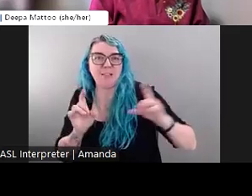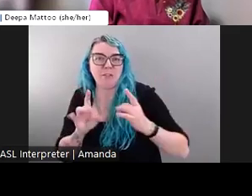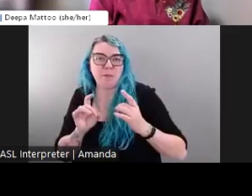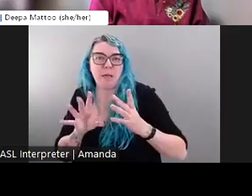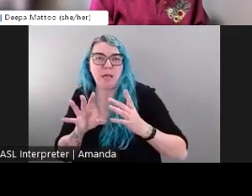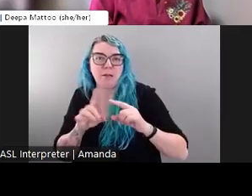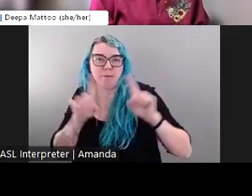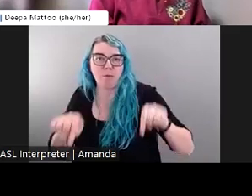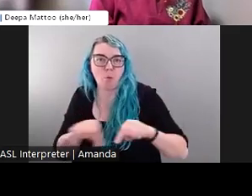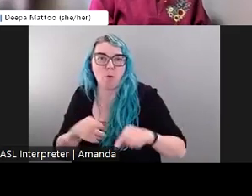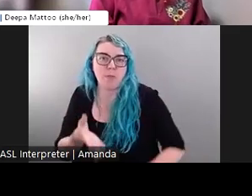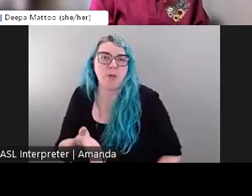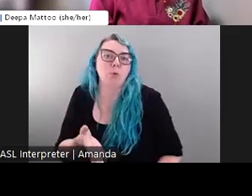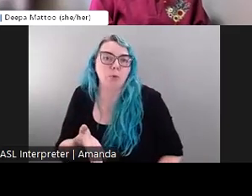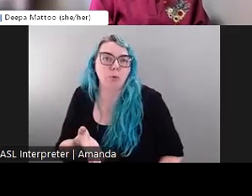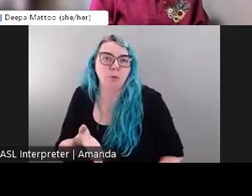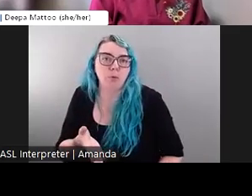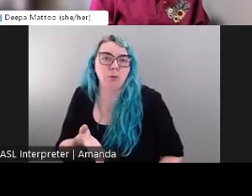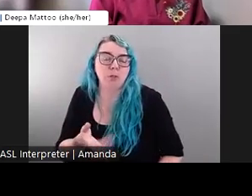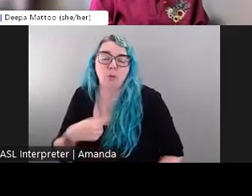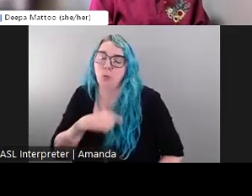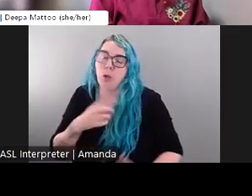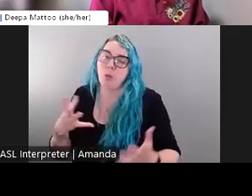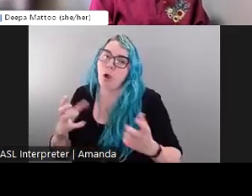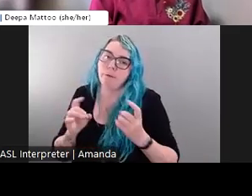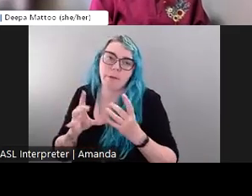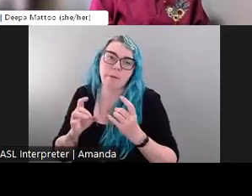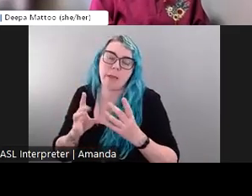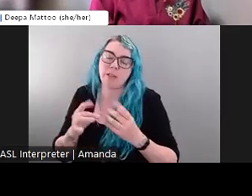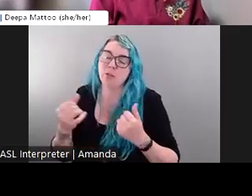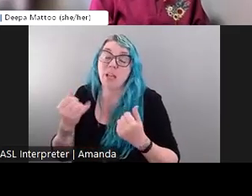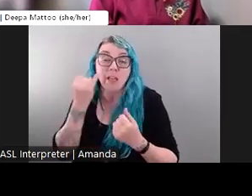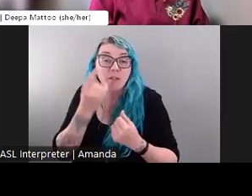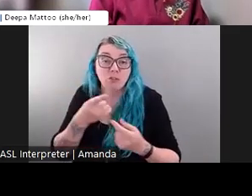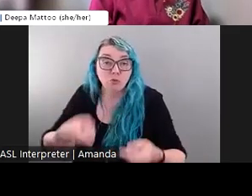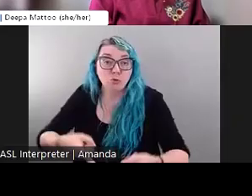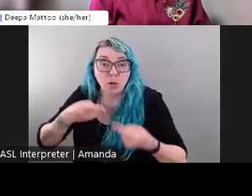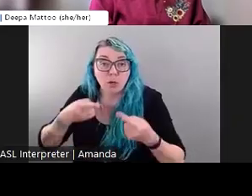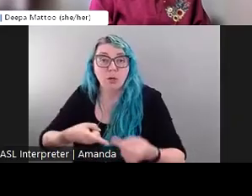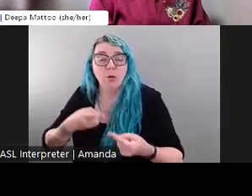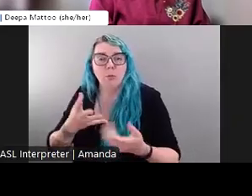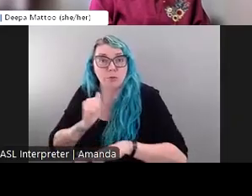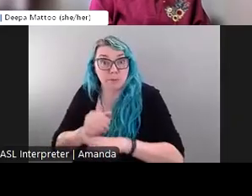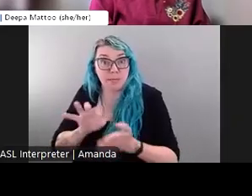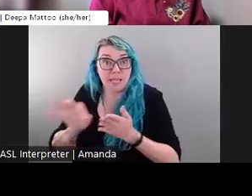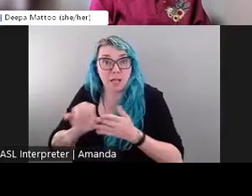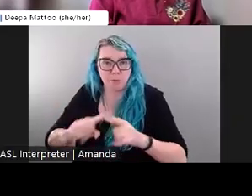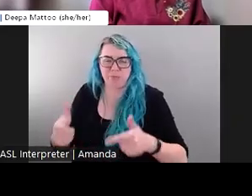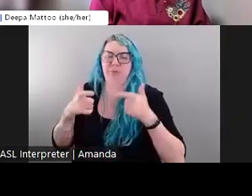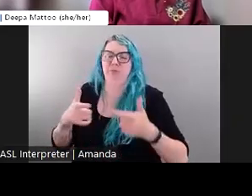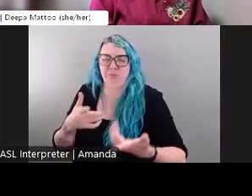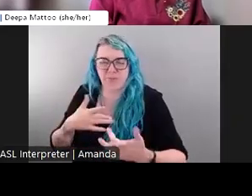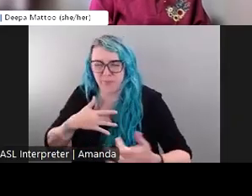any feedback that you guys have. If you have any issues setting up an account, feel free to contact us